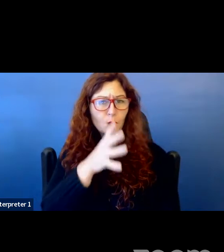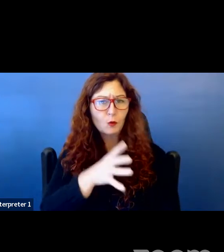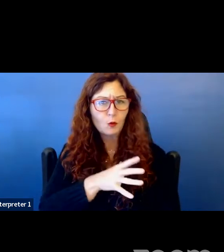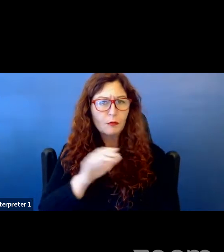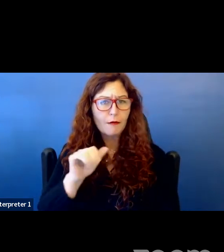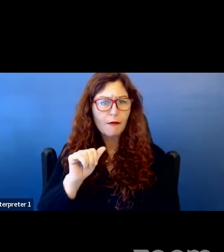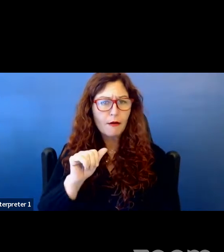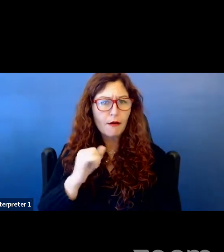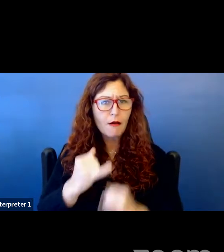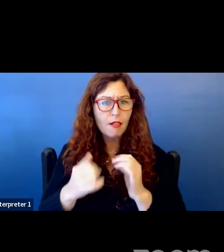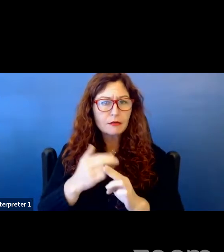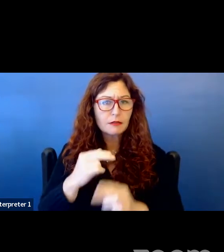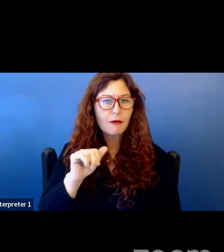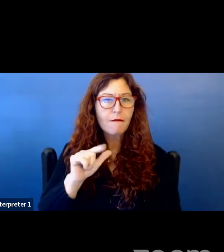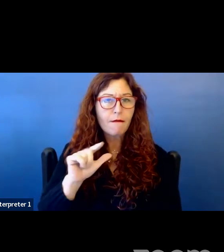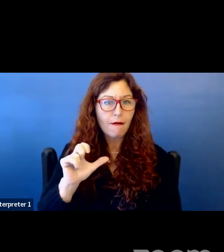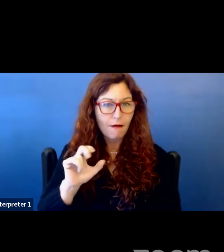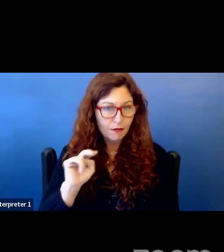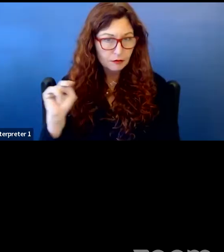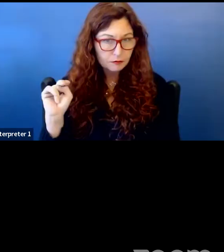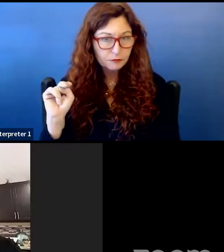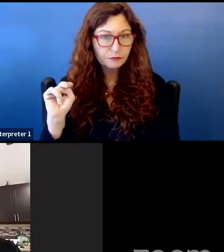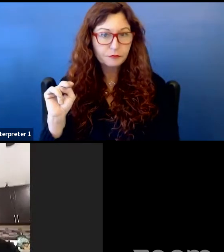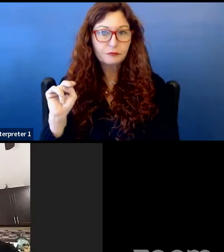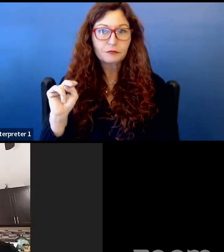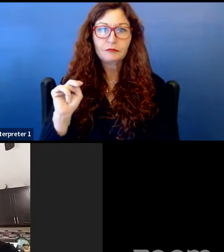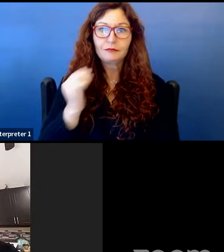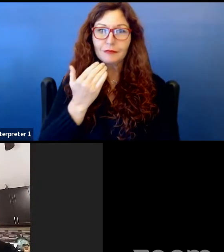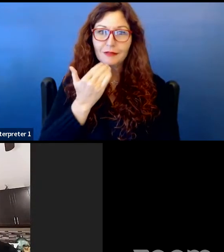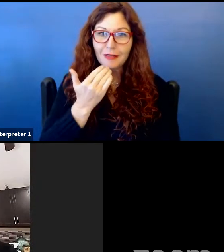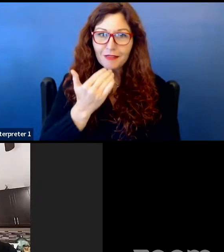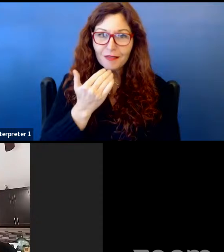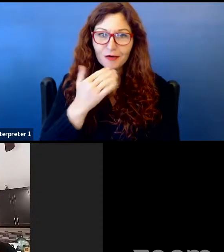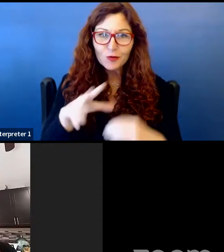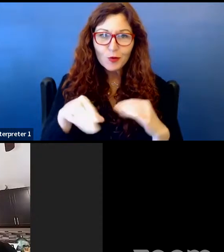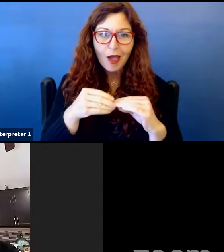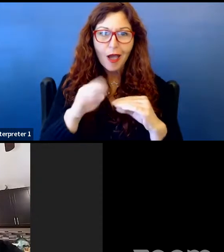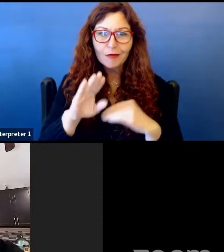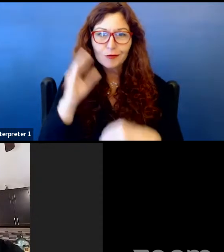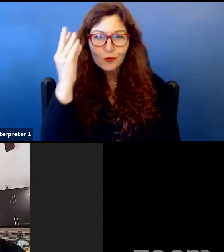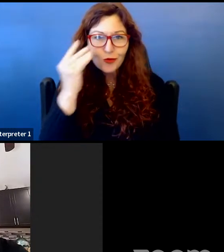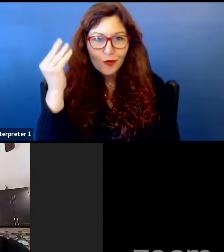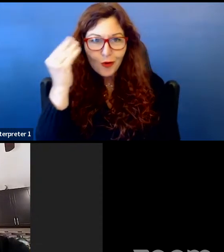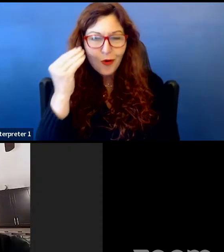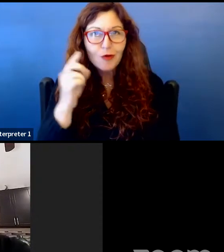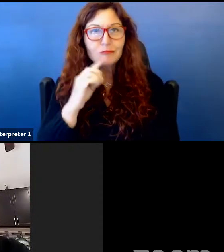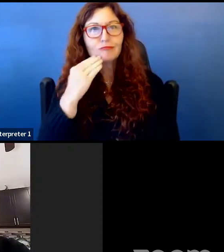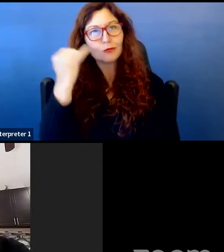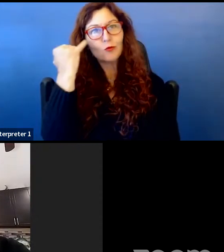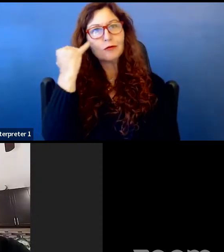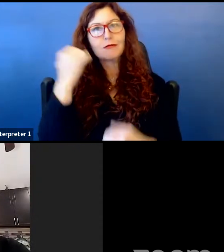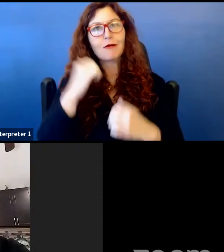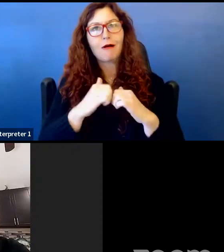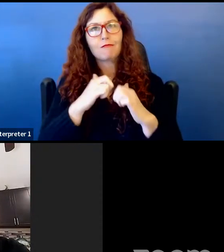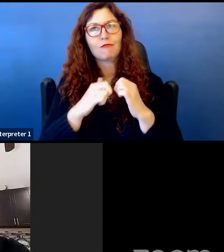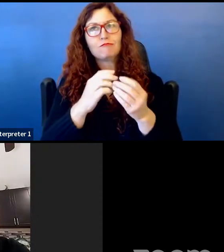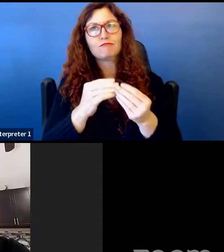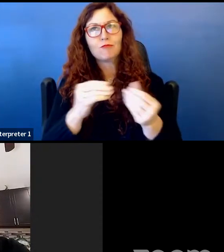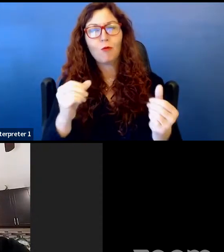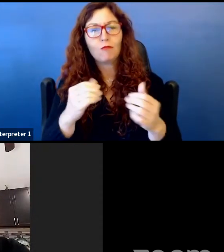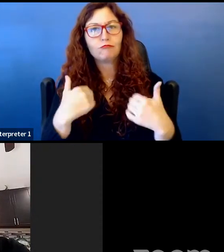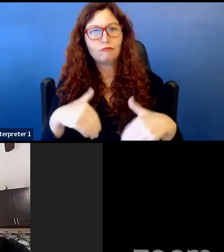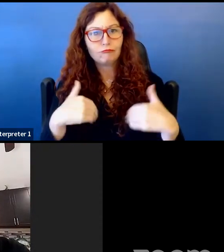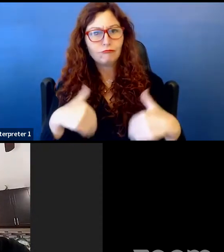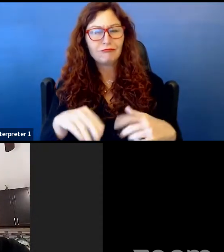sharing your thoughts and from some tangible solutions here if i was hearing the the prior discussion right it sounds like a